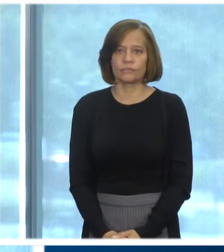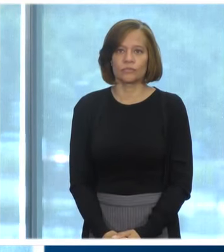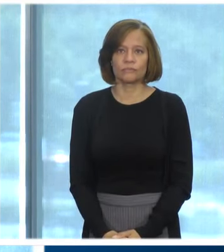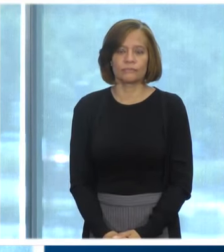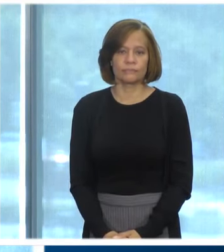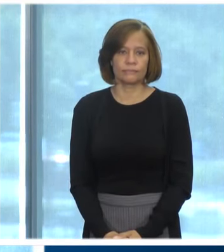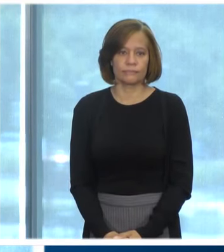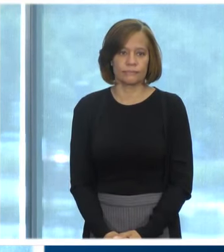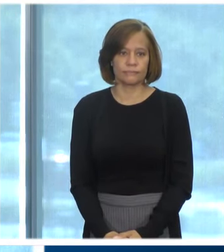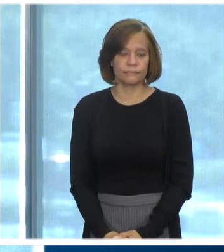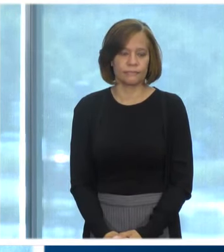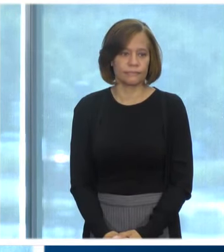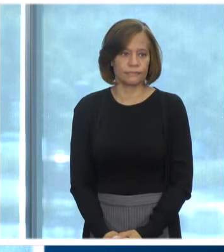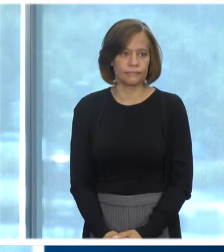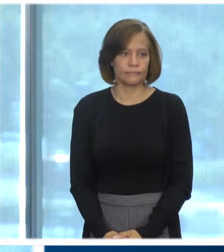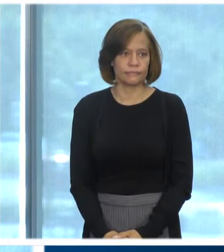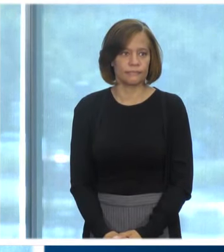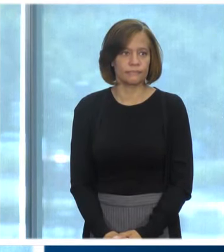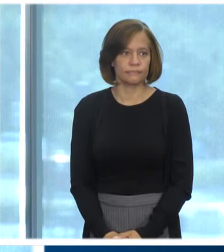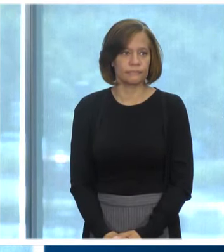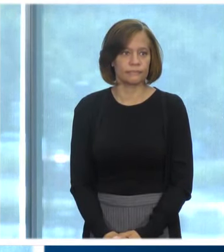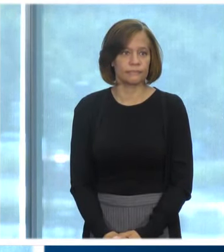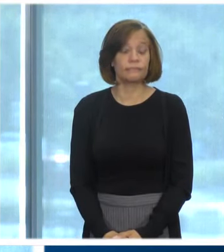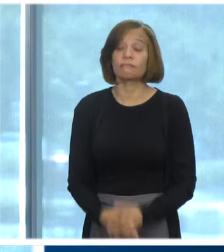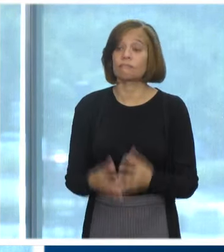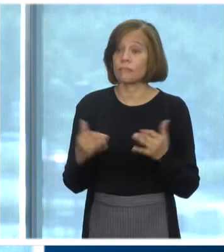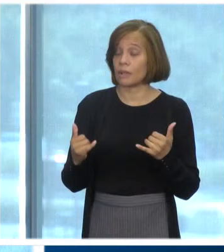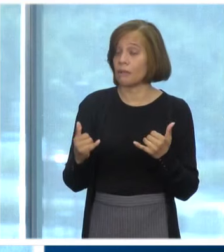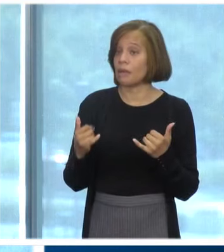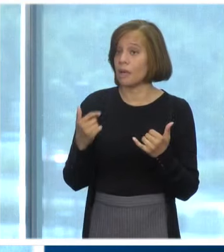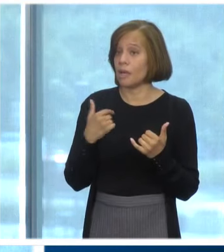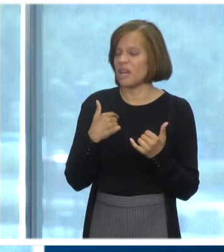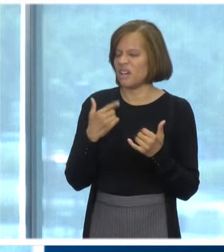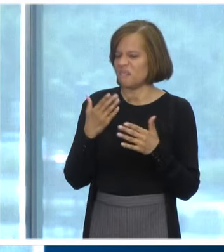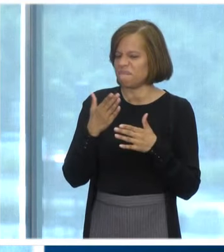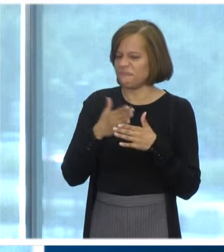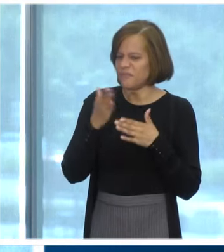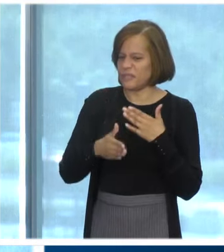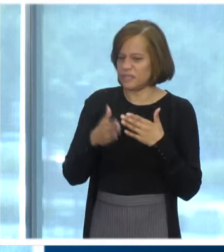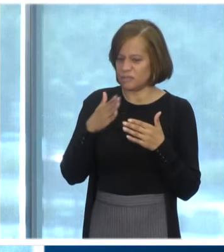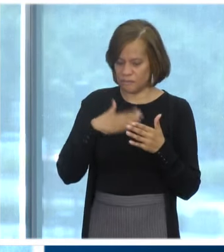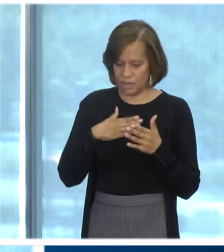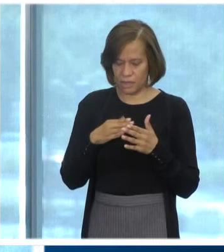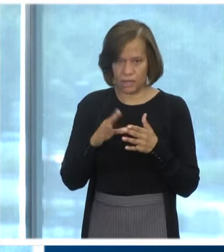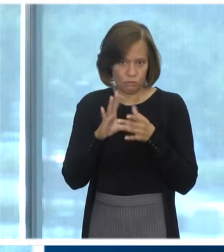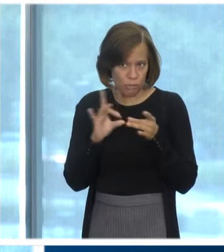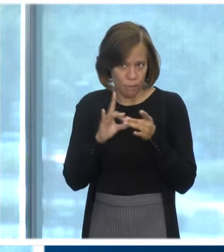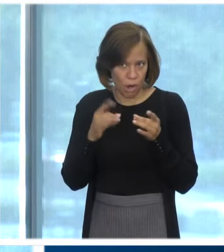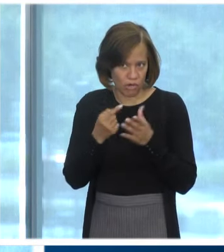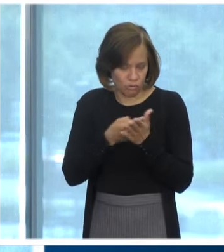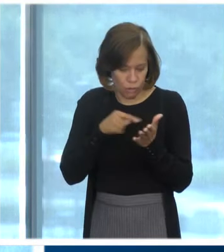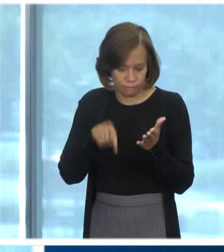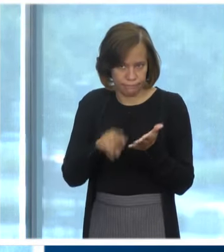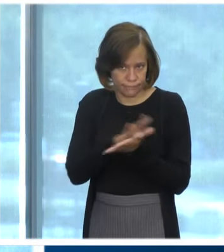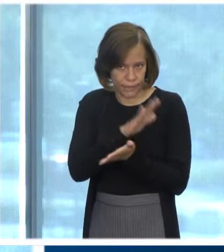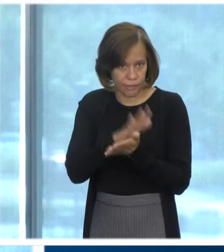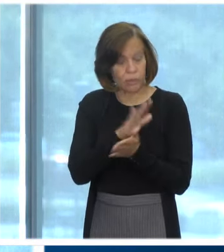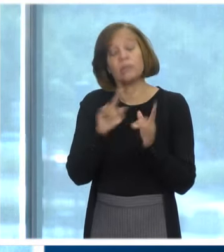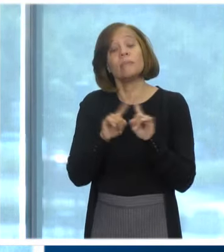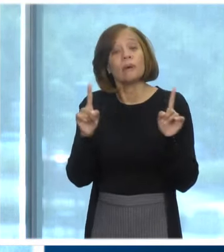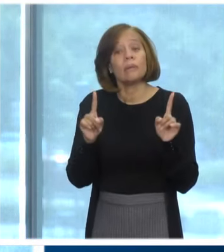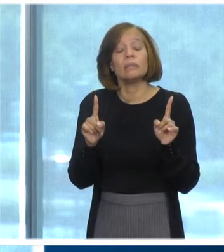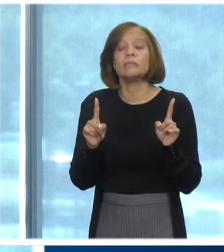At this point, I think I would like to conclude my prepared remarks related to the investigations. We would, however,